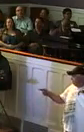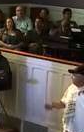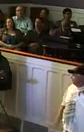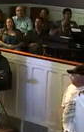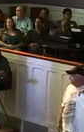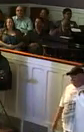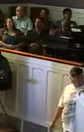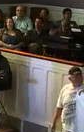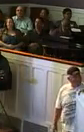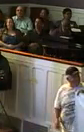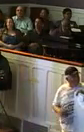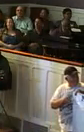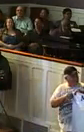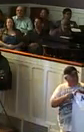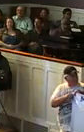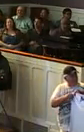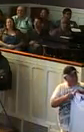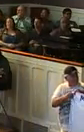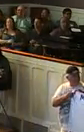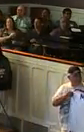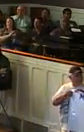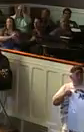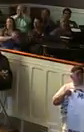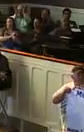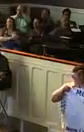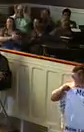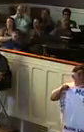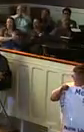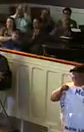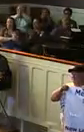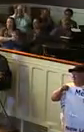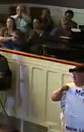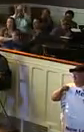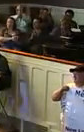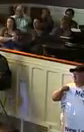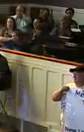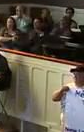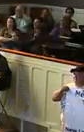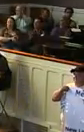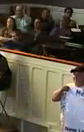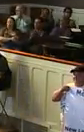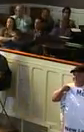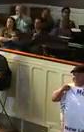thank you to all of the countries from around the world that make up our world.